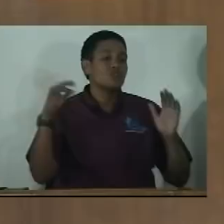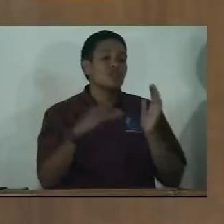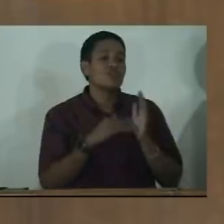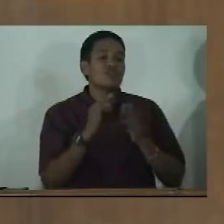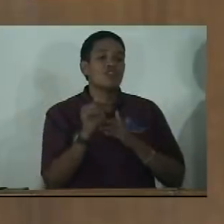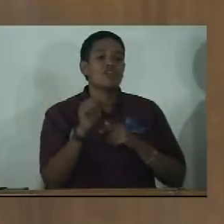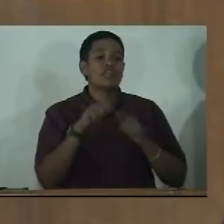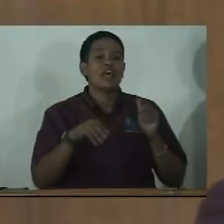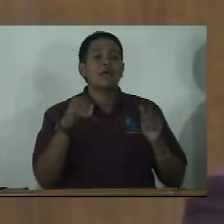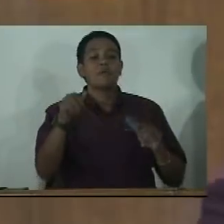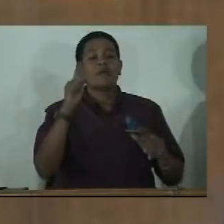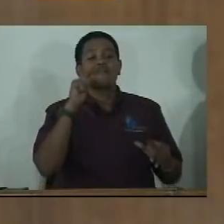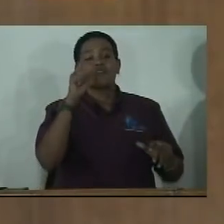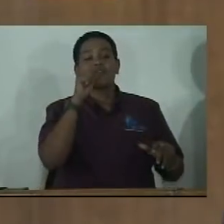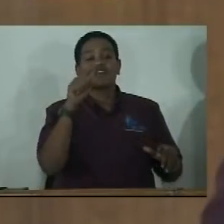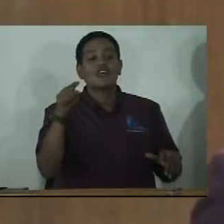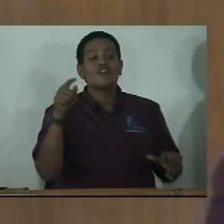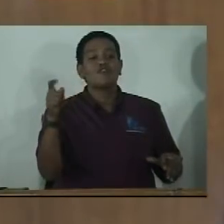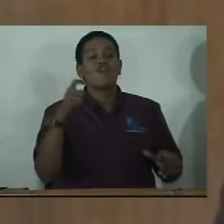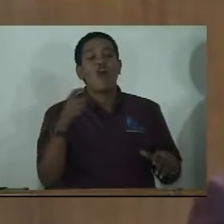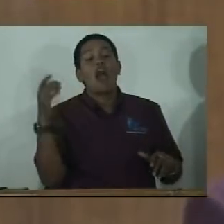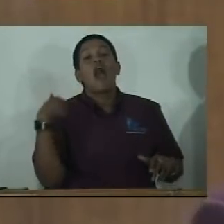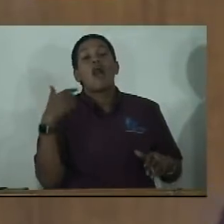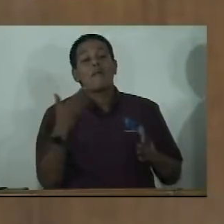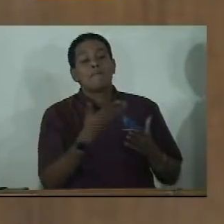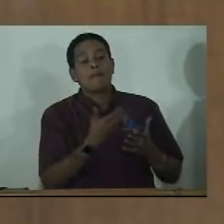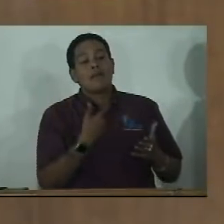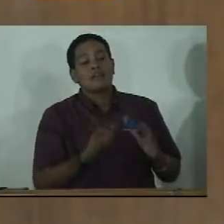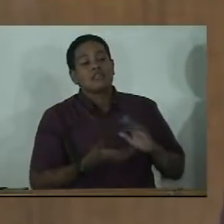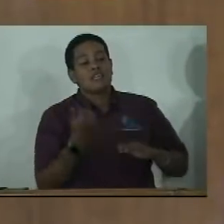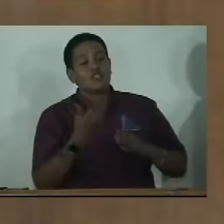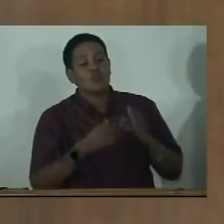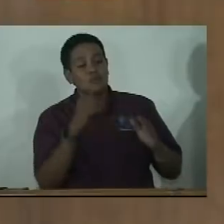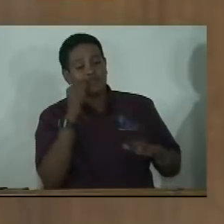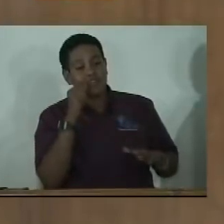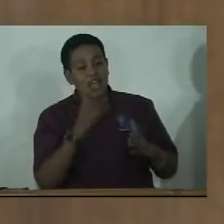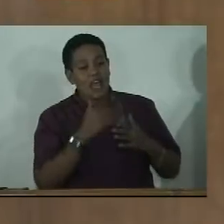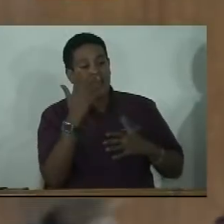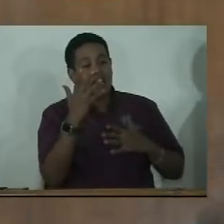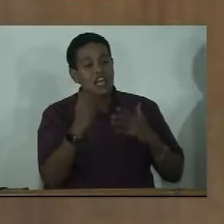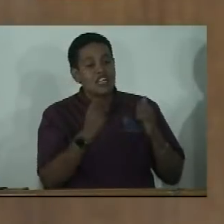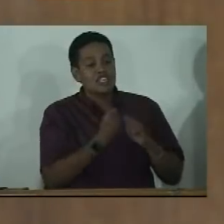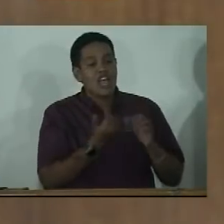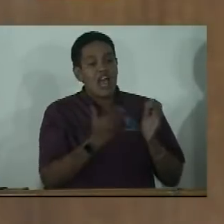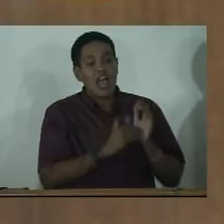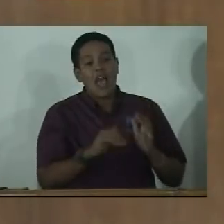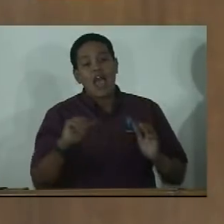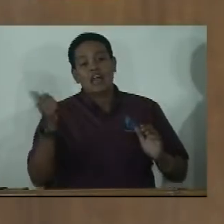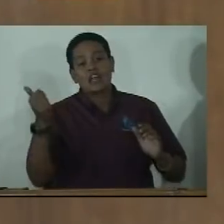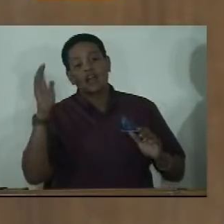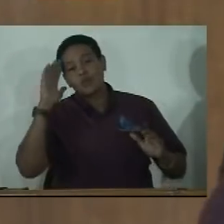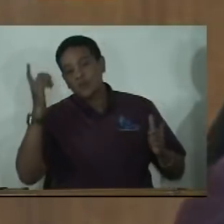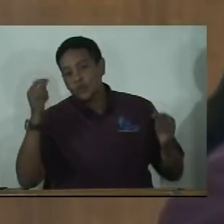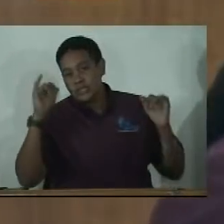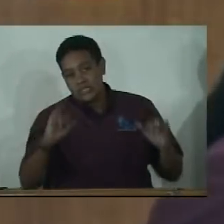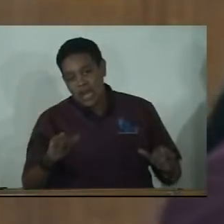pay for him fowl. Him a run come now and I beg you to take some fowl. And next year again, another set will happen.